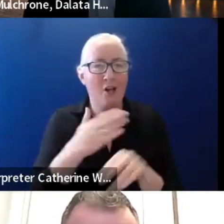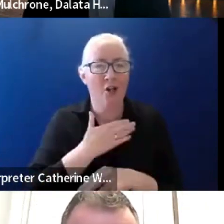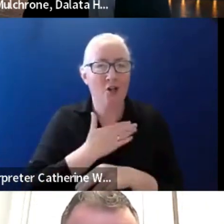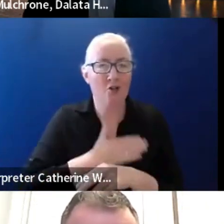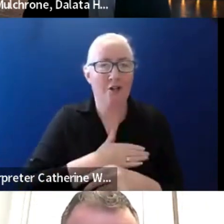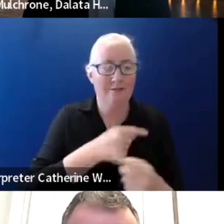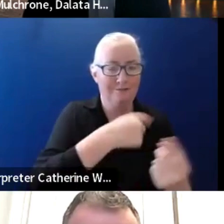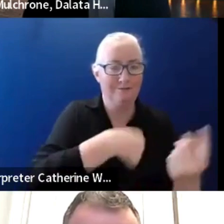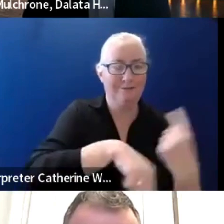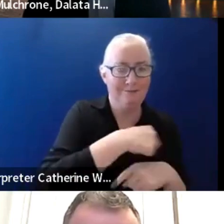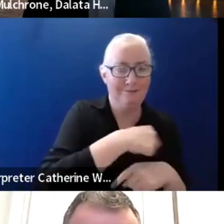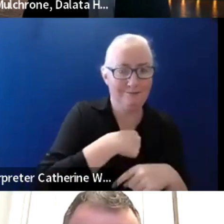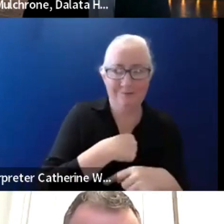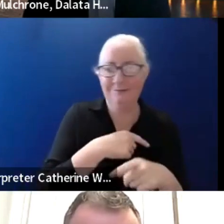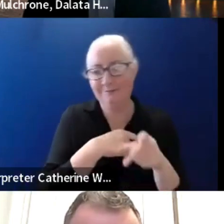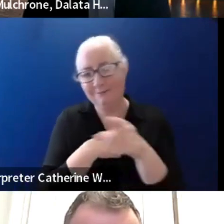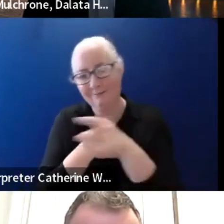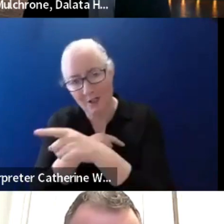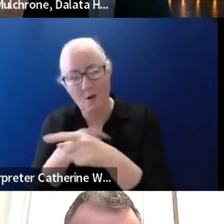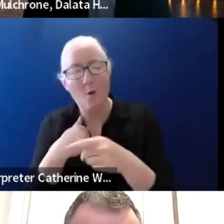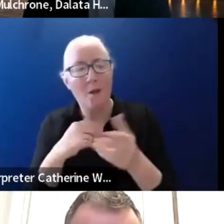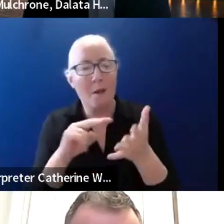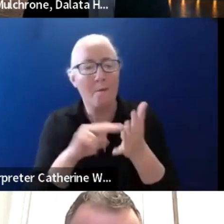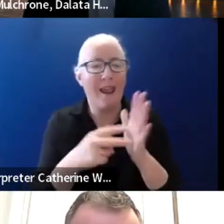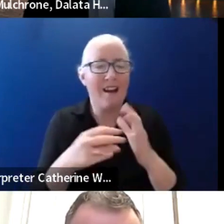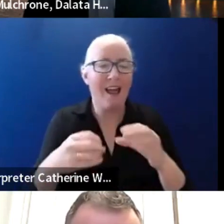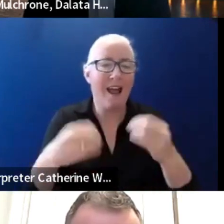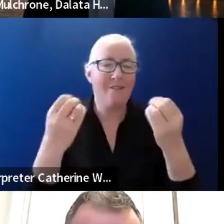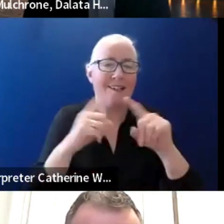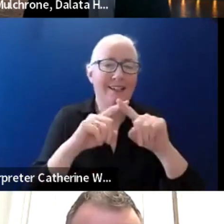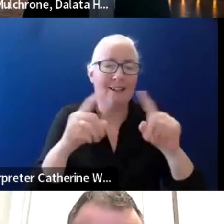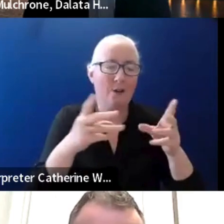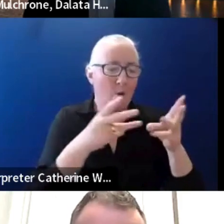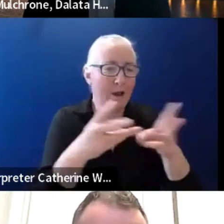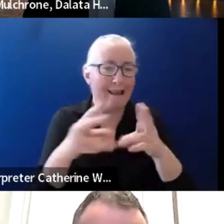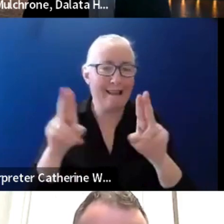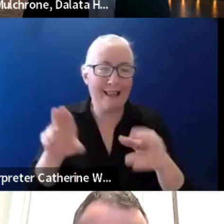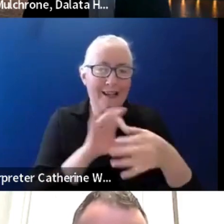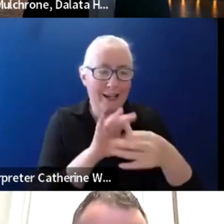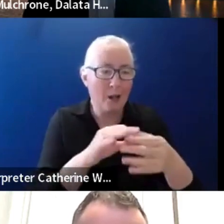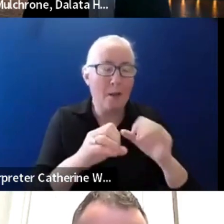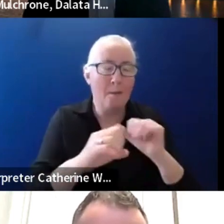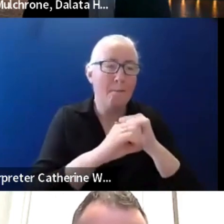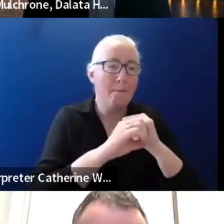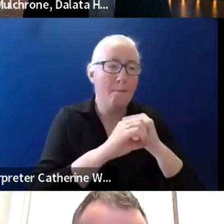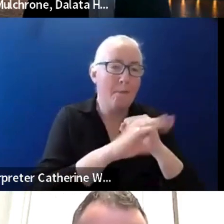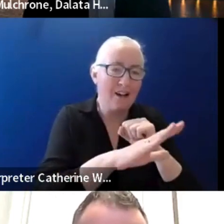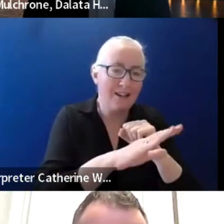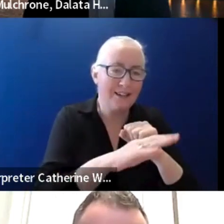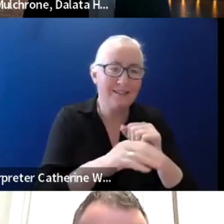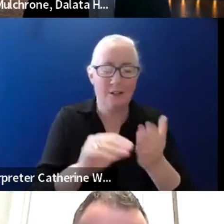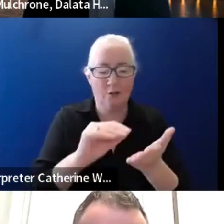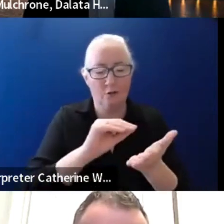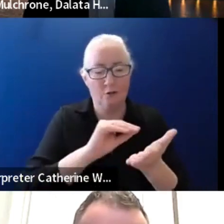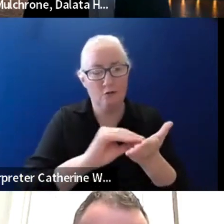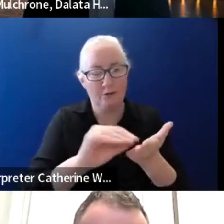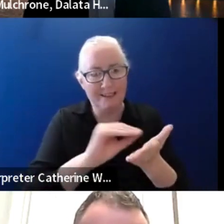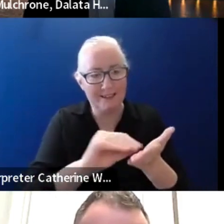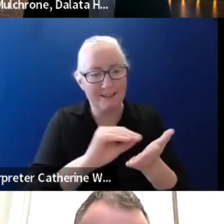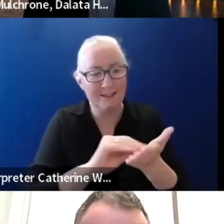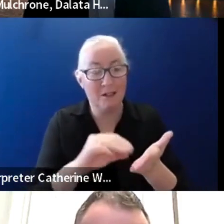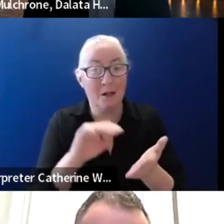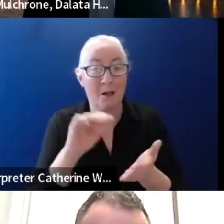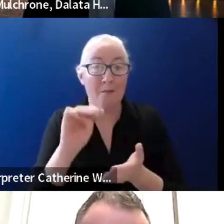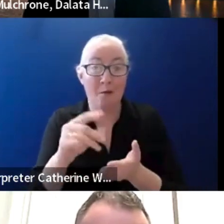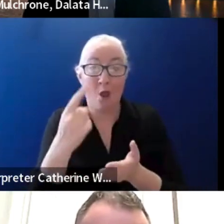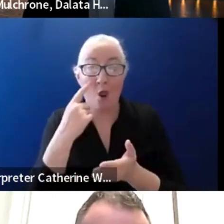Me. We plan to offer different methods of engagement, podcasts, written narratives, and we're possibly